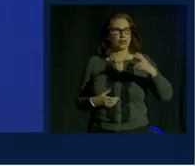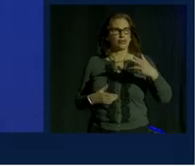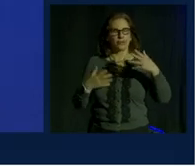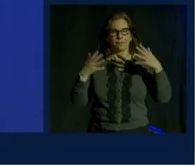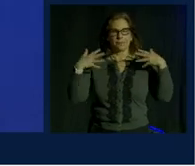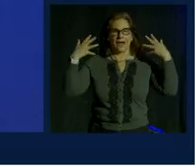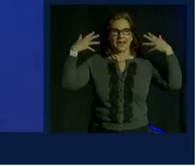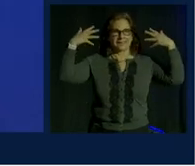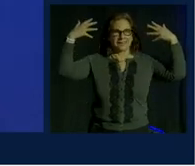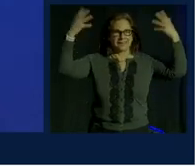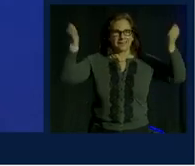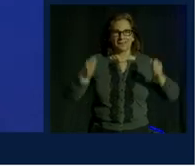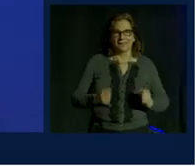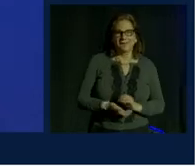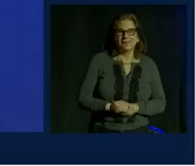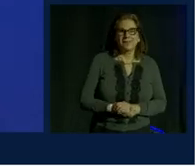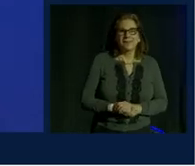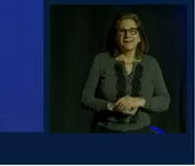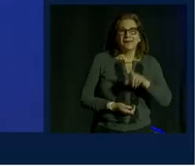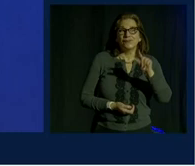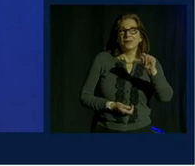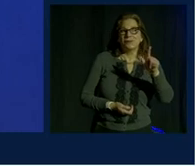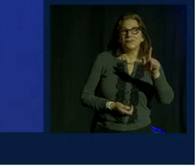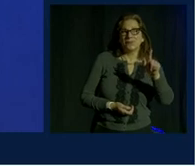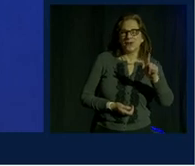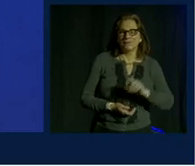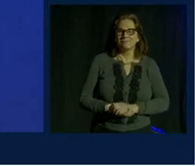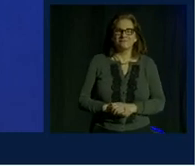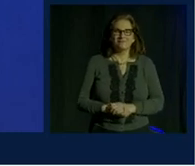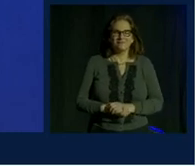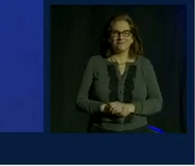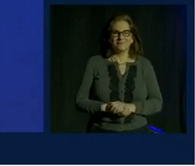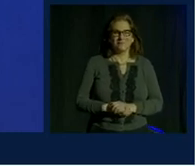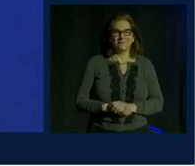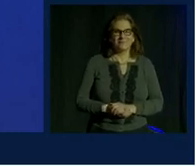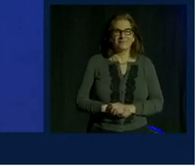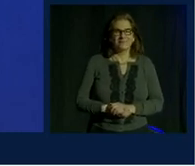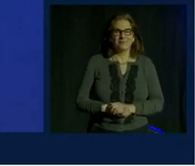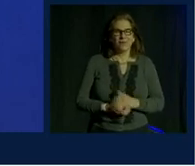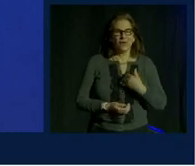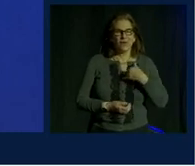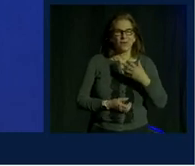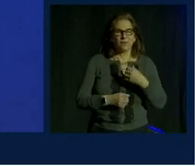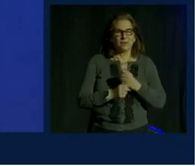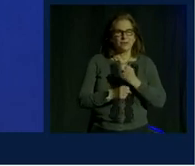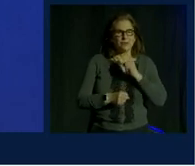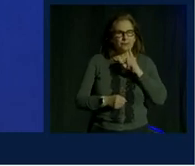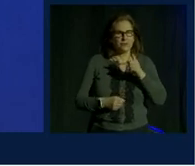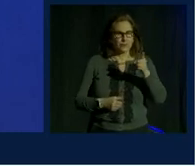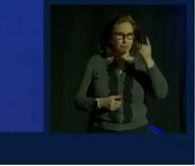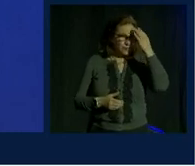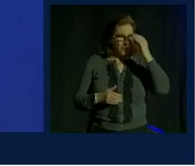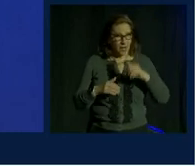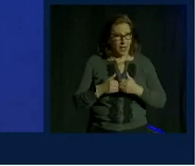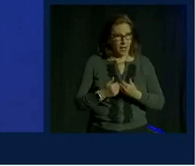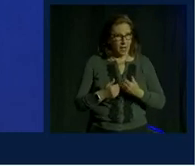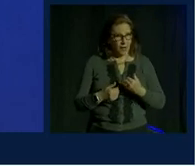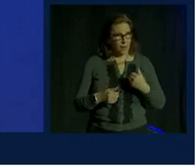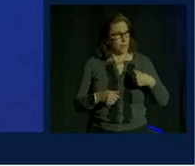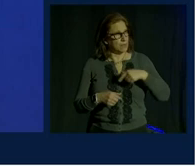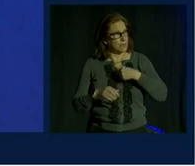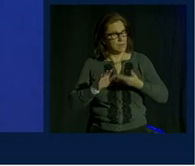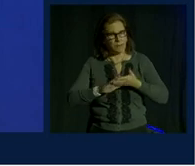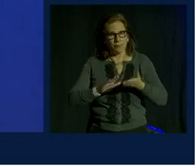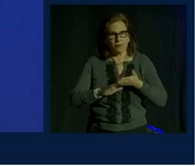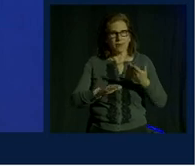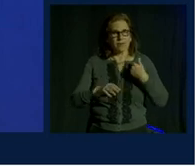discussions focused on how we're working to ensure the district continues to thrive and more people can take part in the